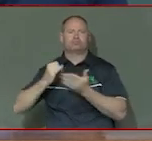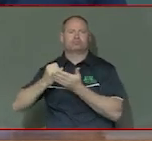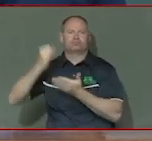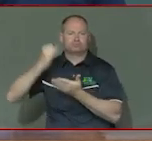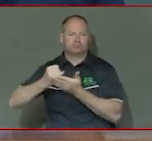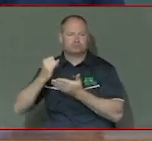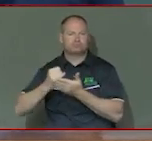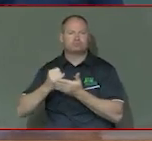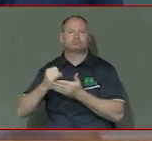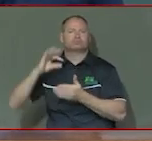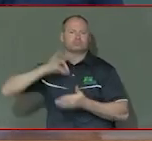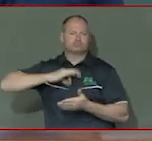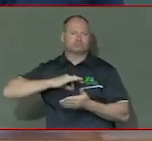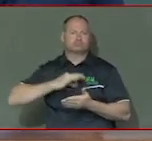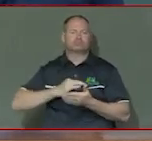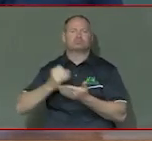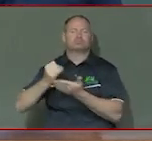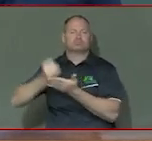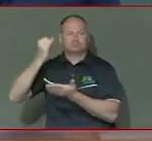interest expense,